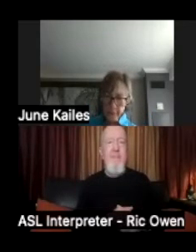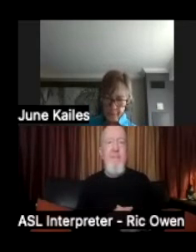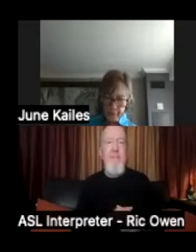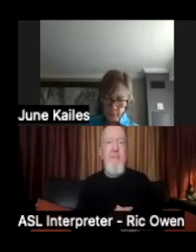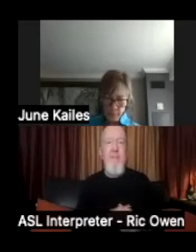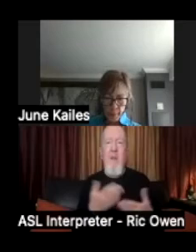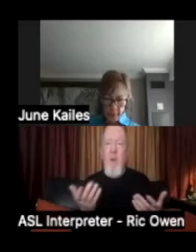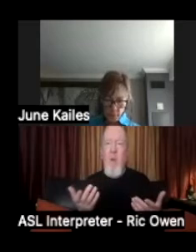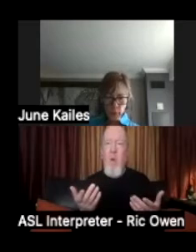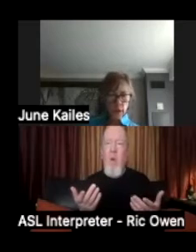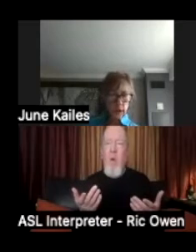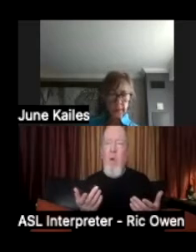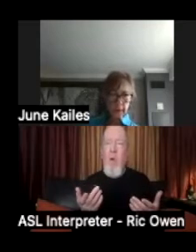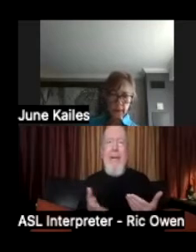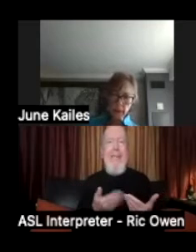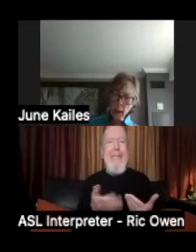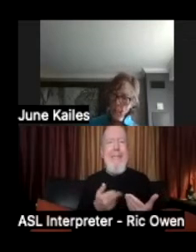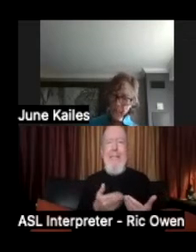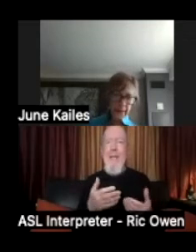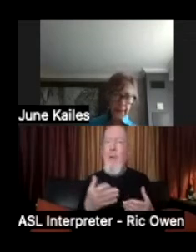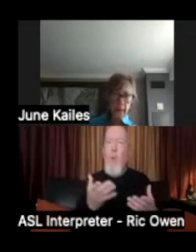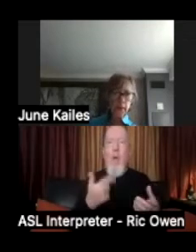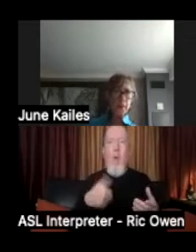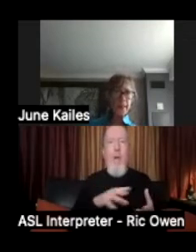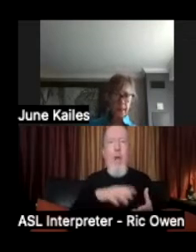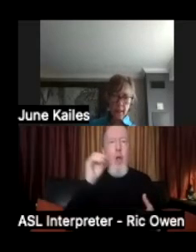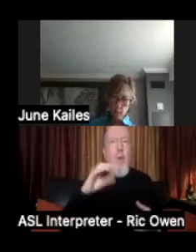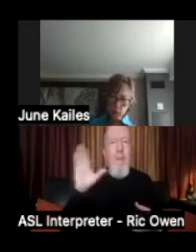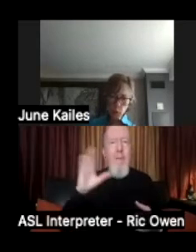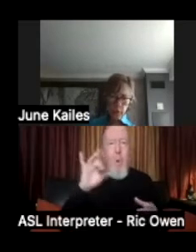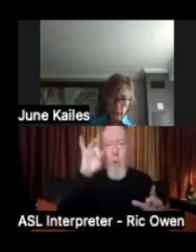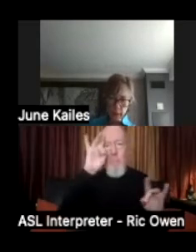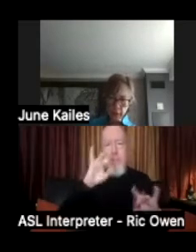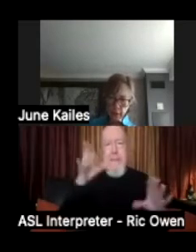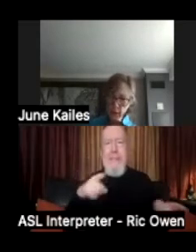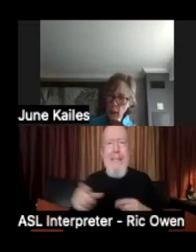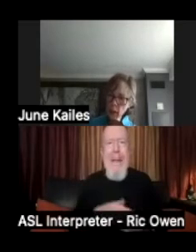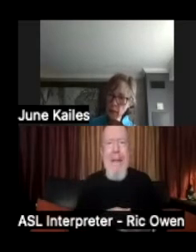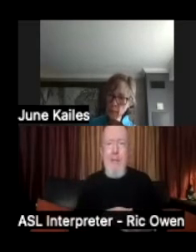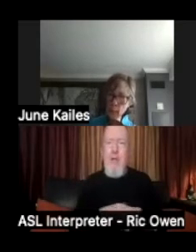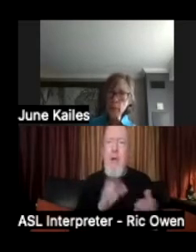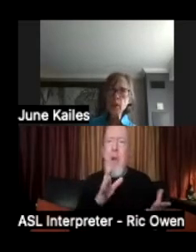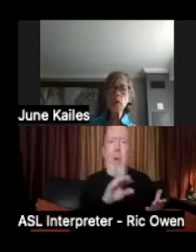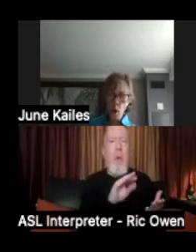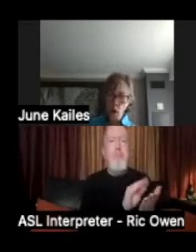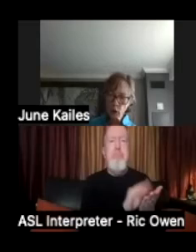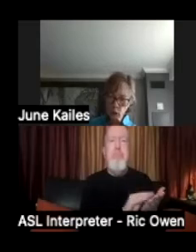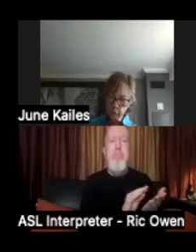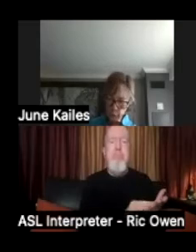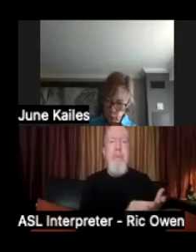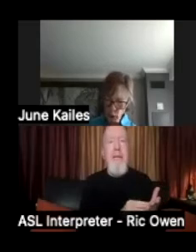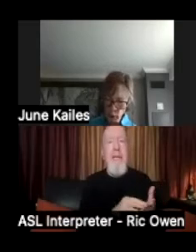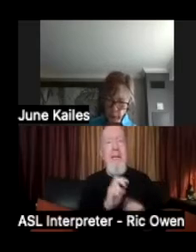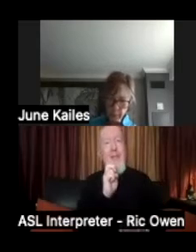of lessons from past emergencies, but it's not so easy and much more challenging to move to the